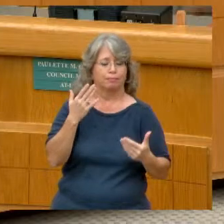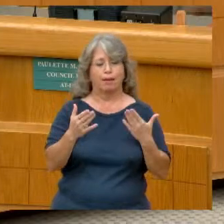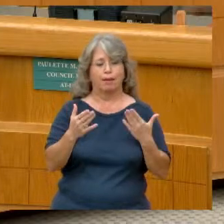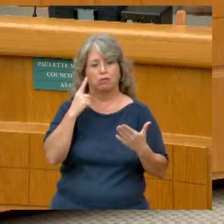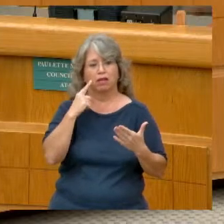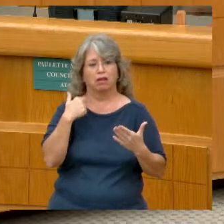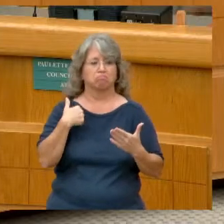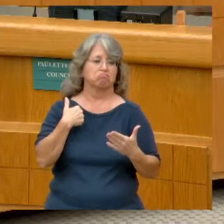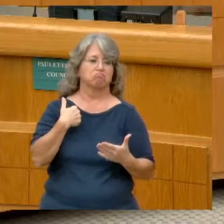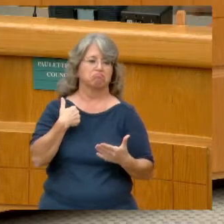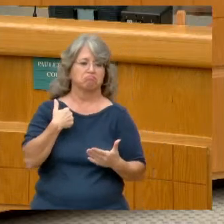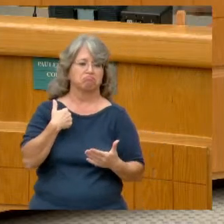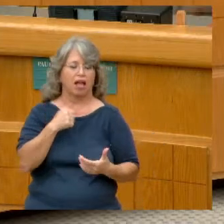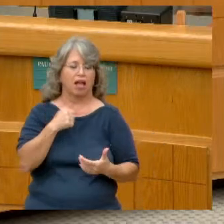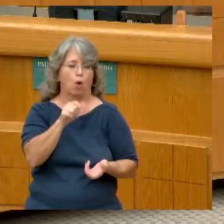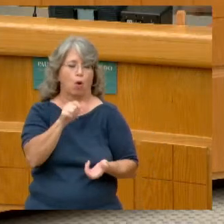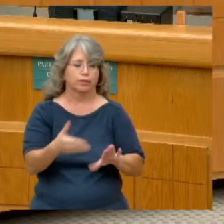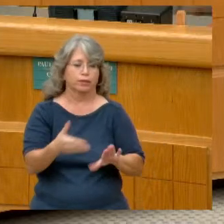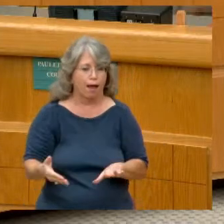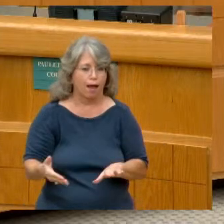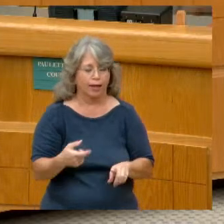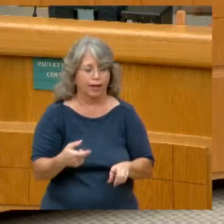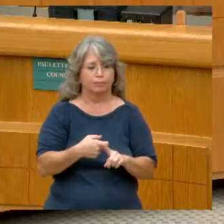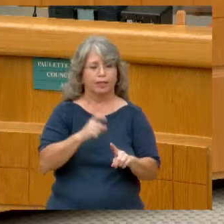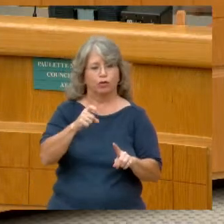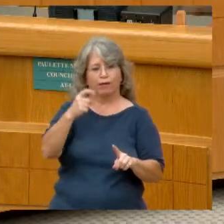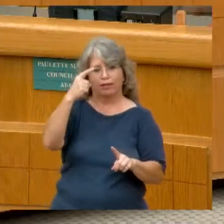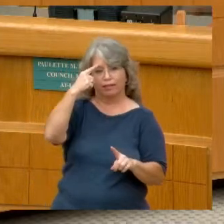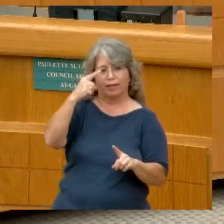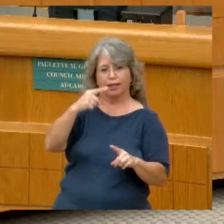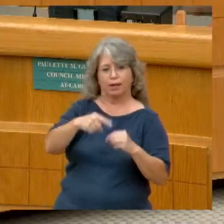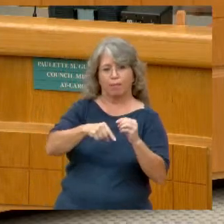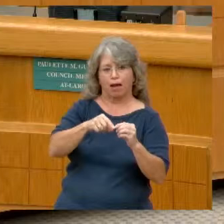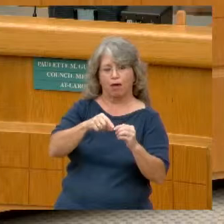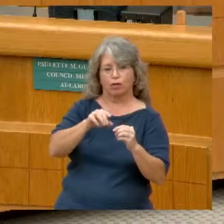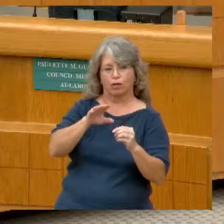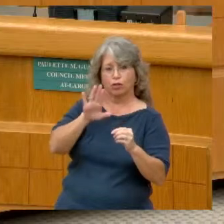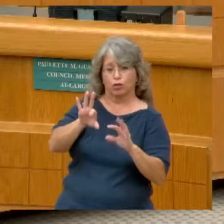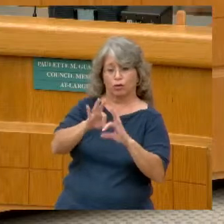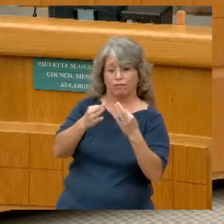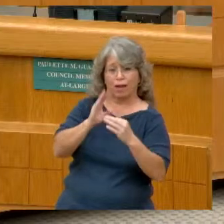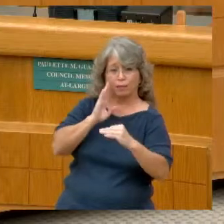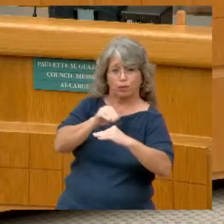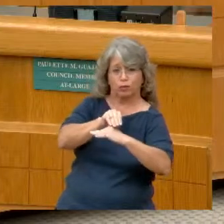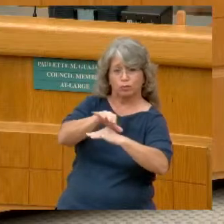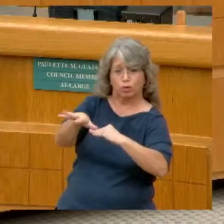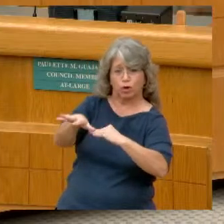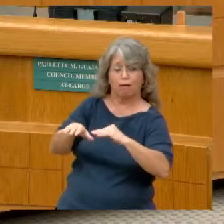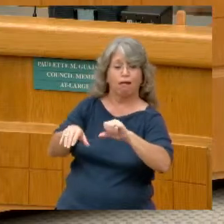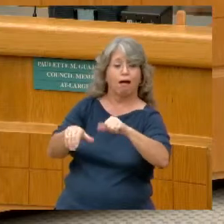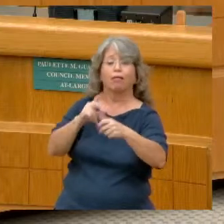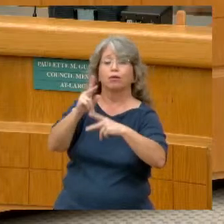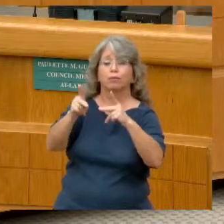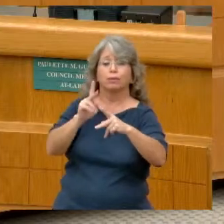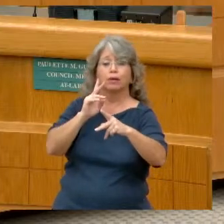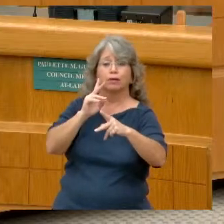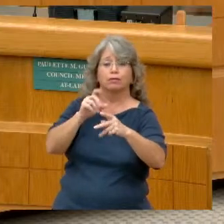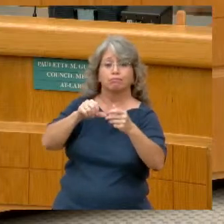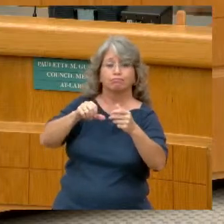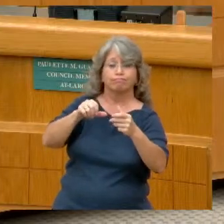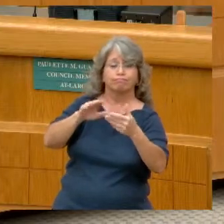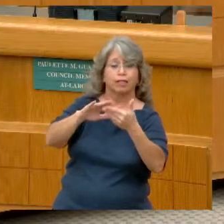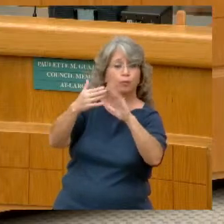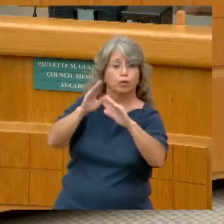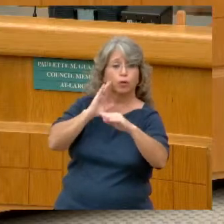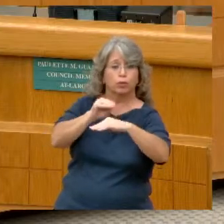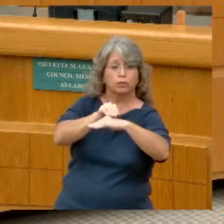severe symptoms, but you need to think about the rest of your families and the rest of society there. And you don't want to